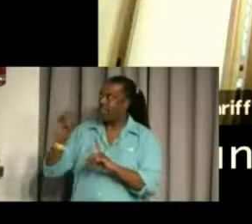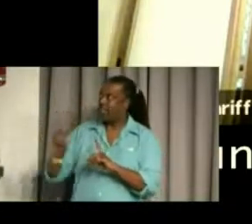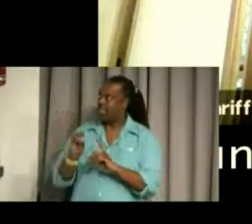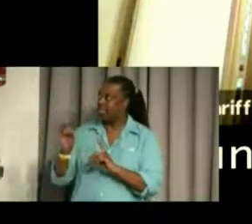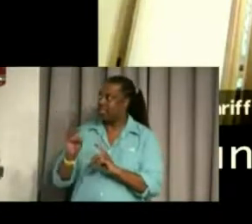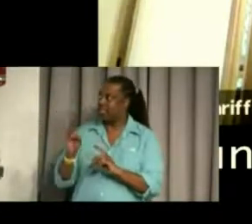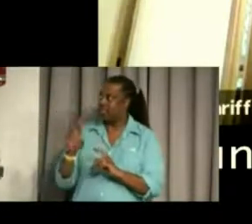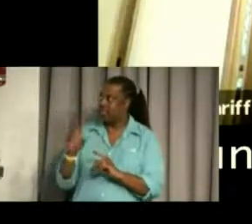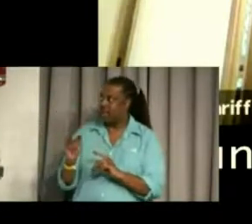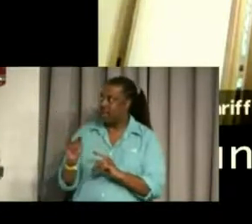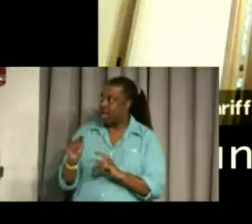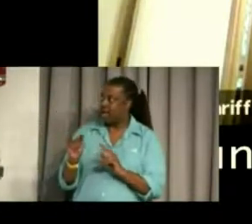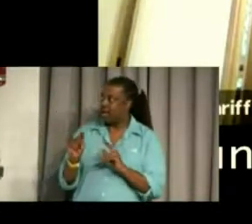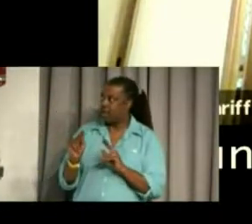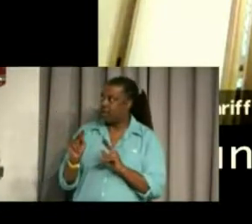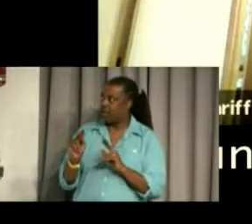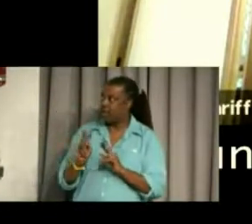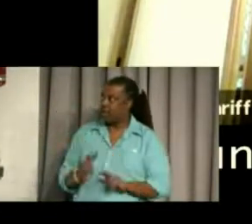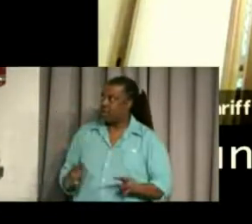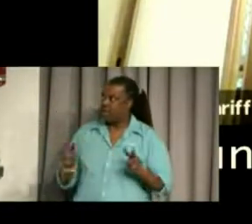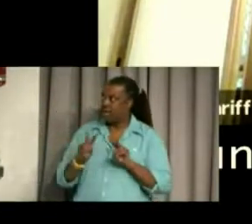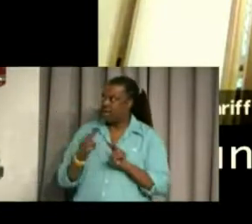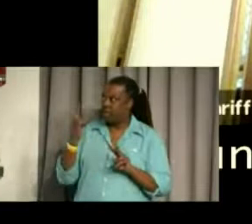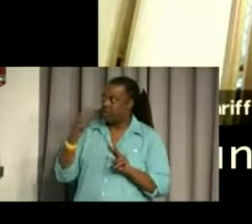the salaries of those